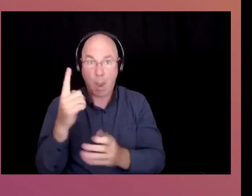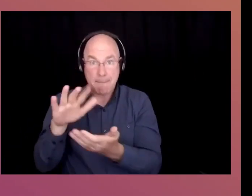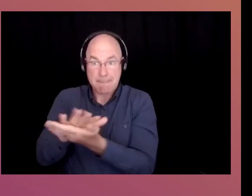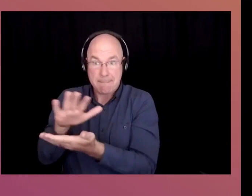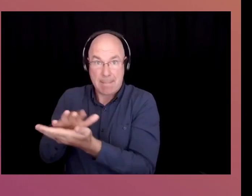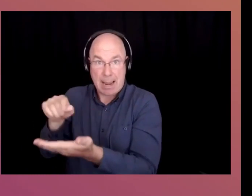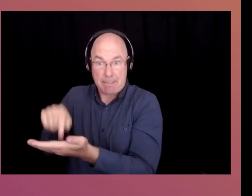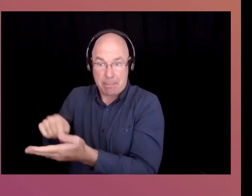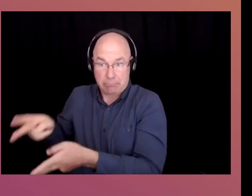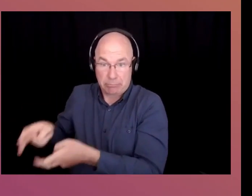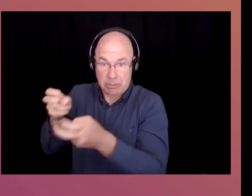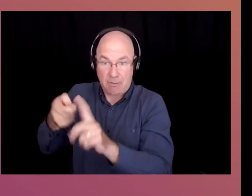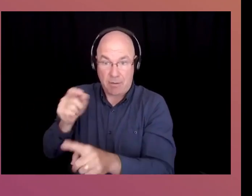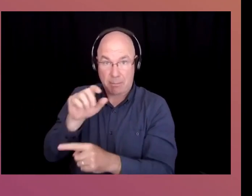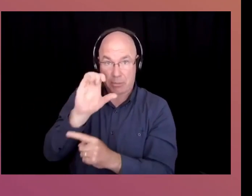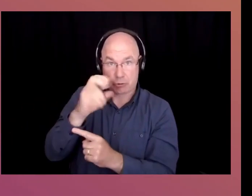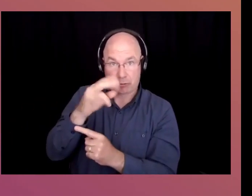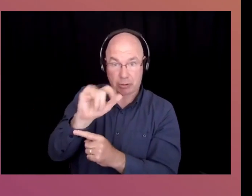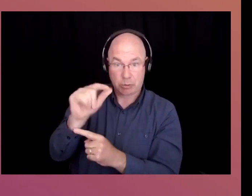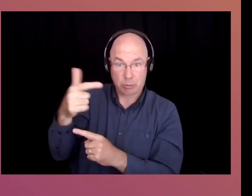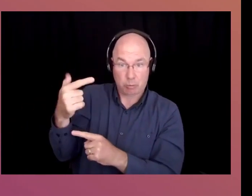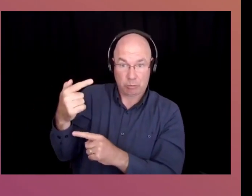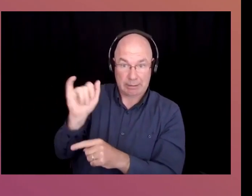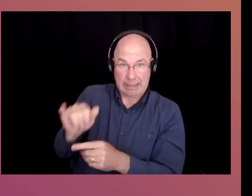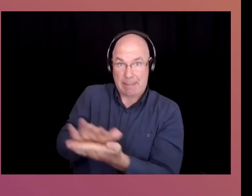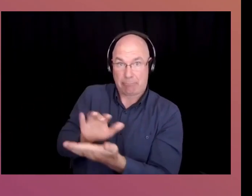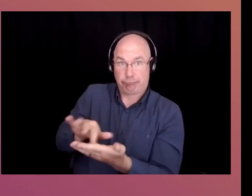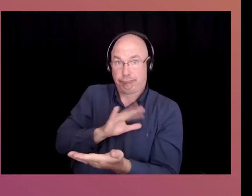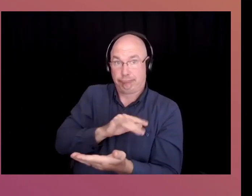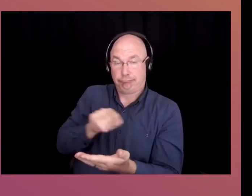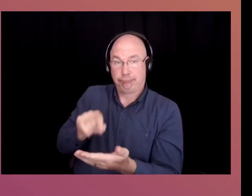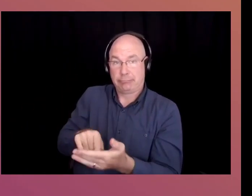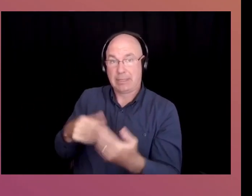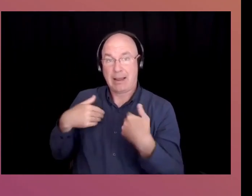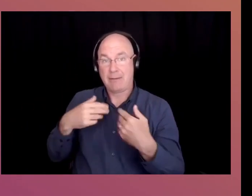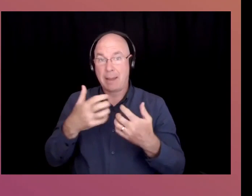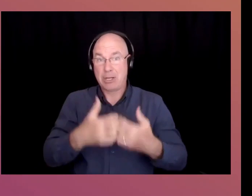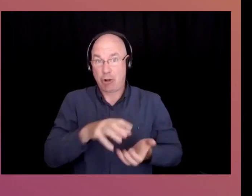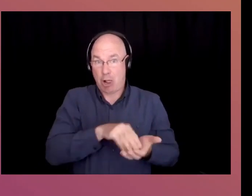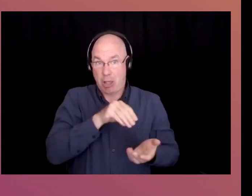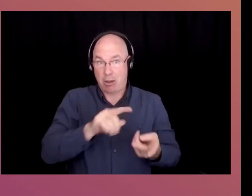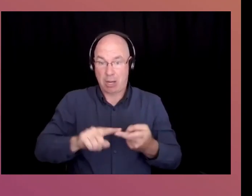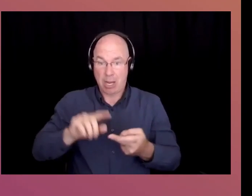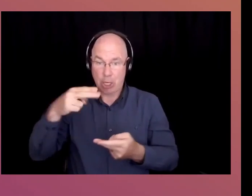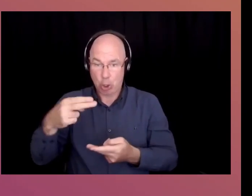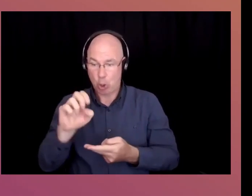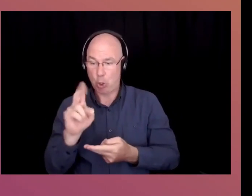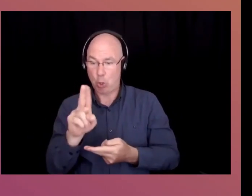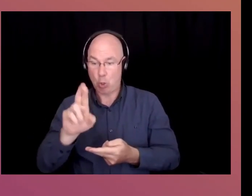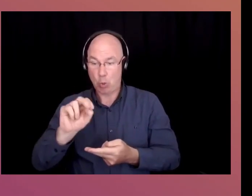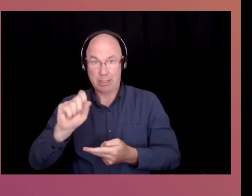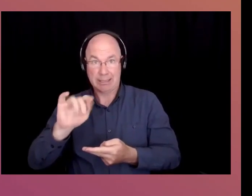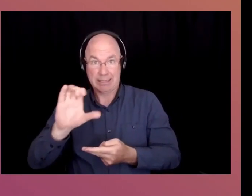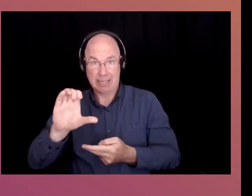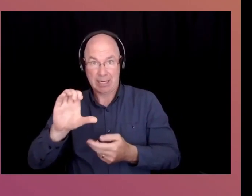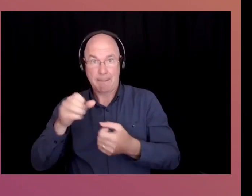DISCAI 2021. This paper combines machine learning and heuristics to make accessibility metadata